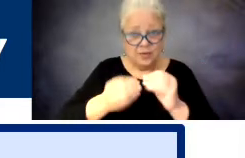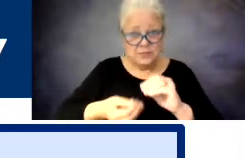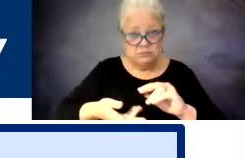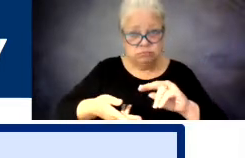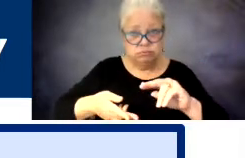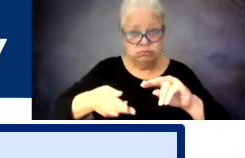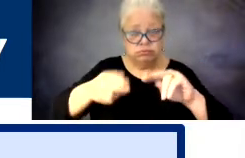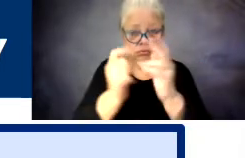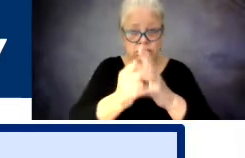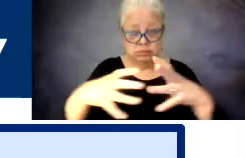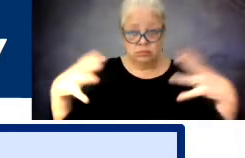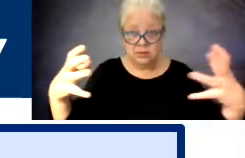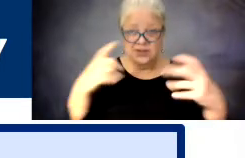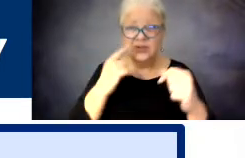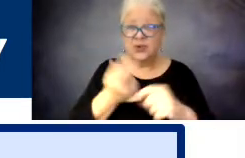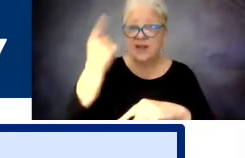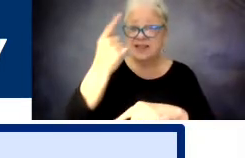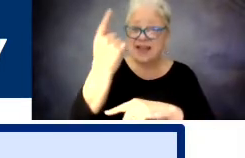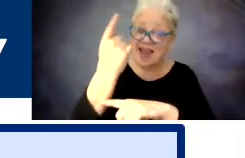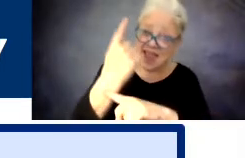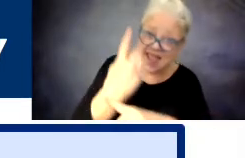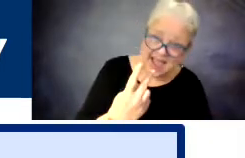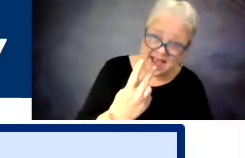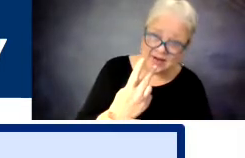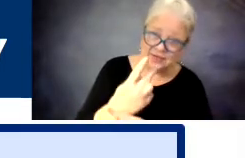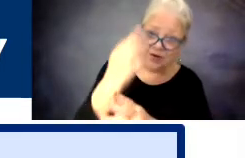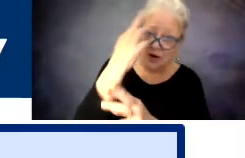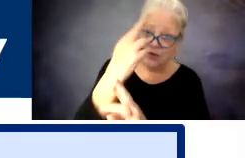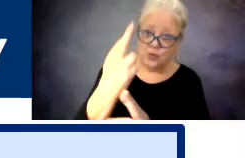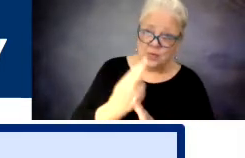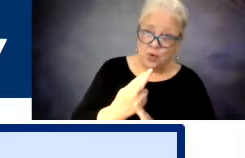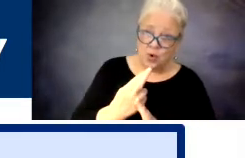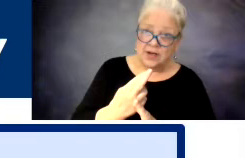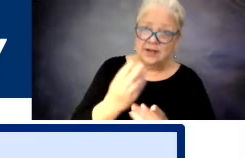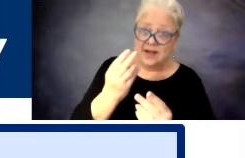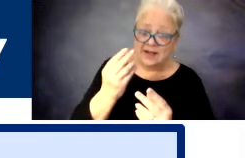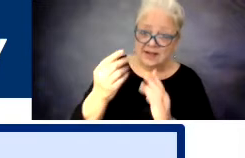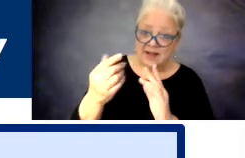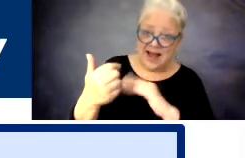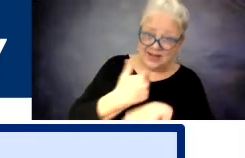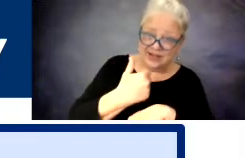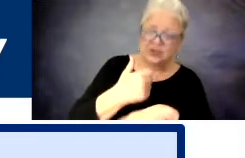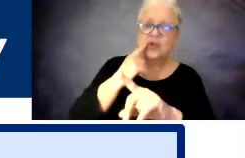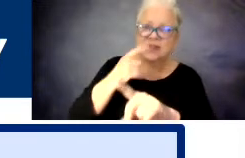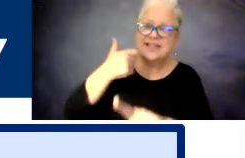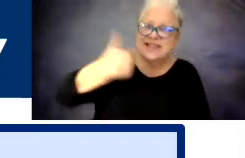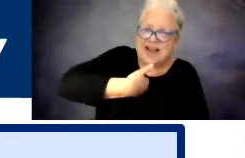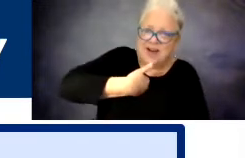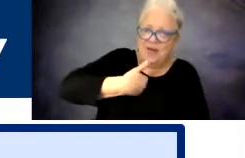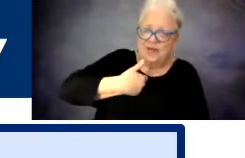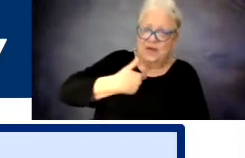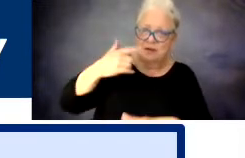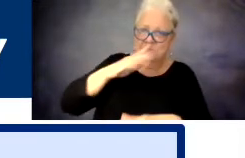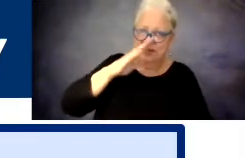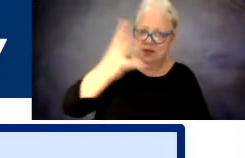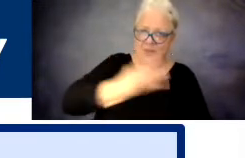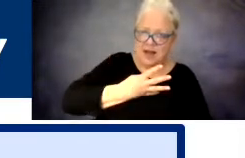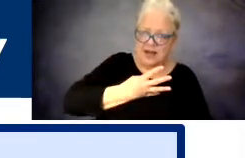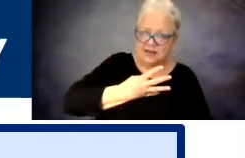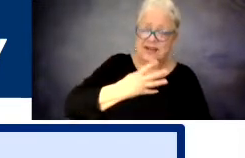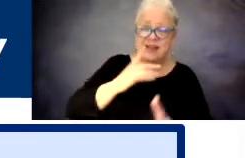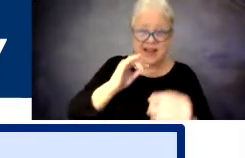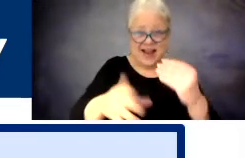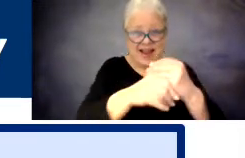reported substantiated allegations are self-neglect. So although that didn't get added until 2004, it is one of the biggest components of the